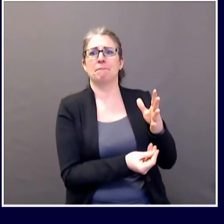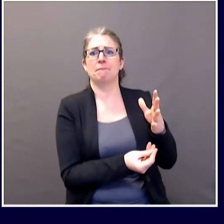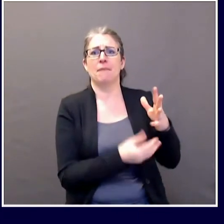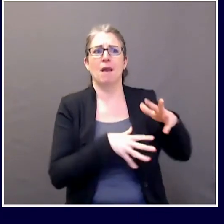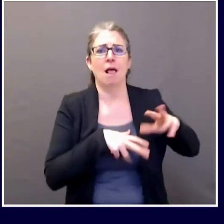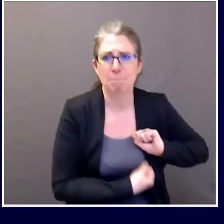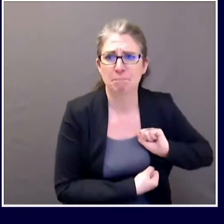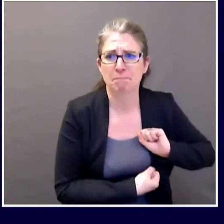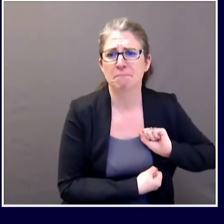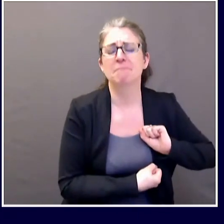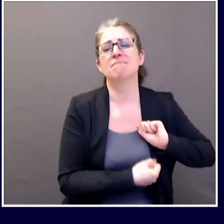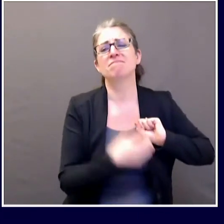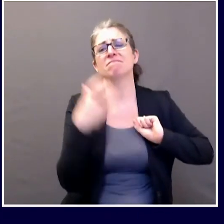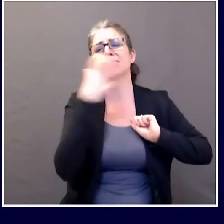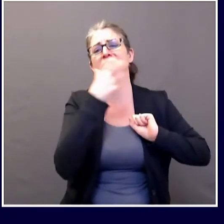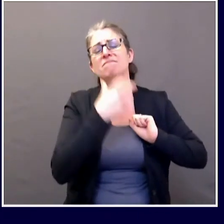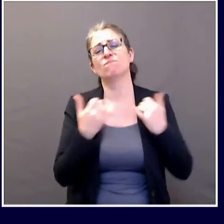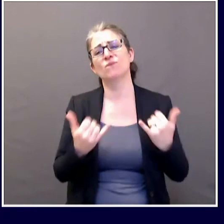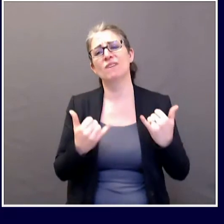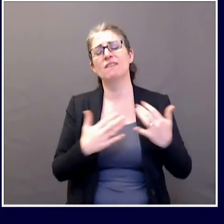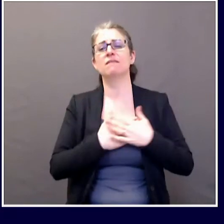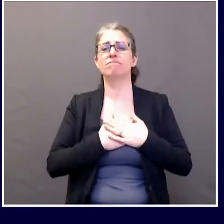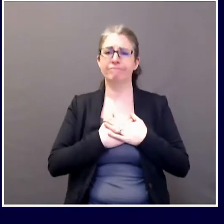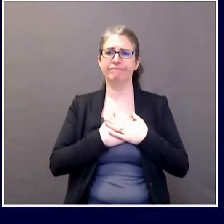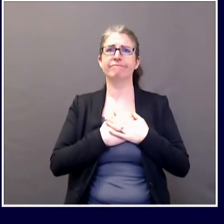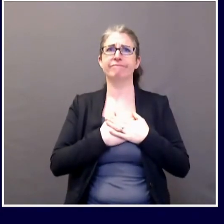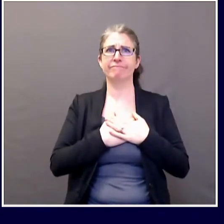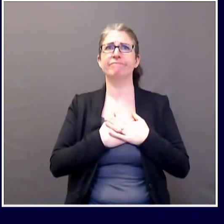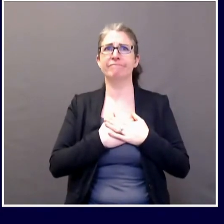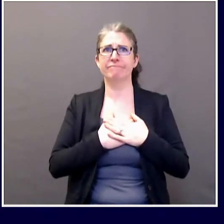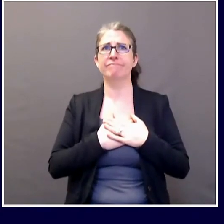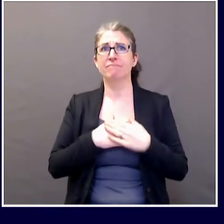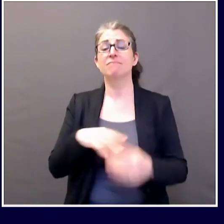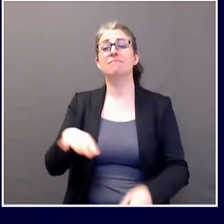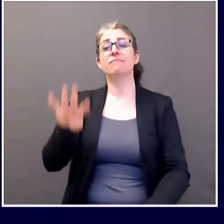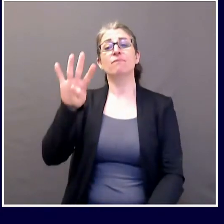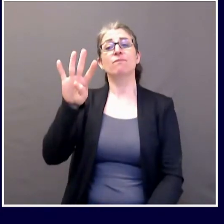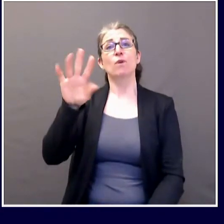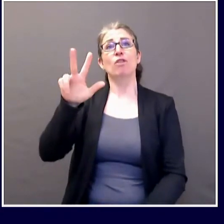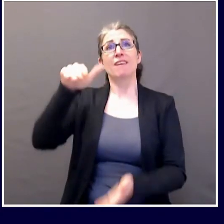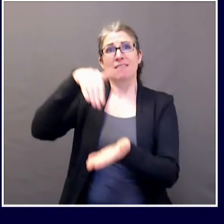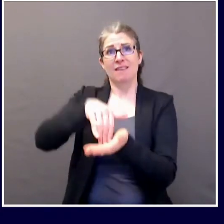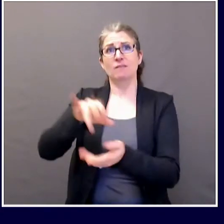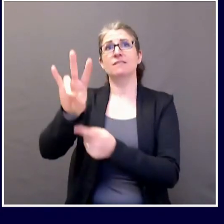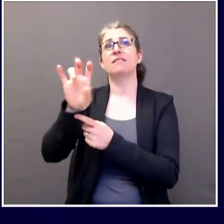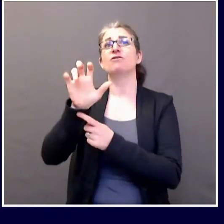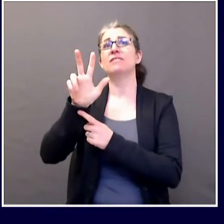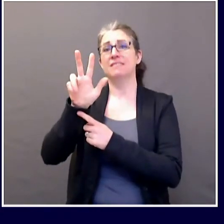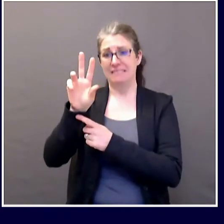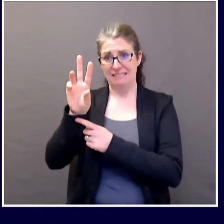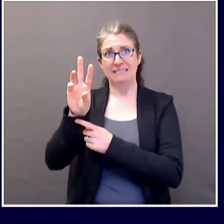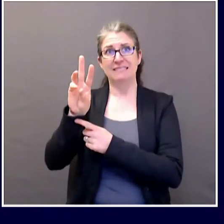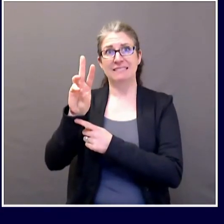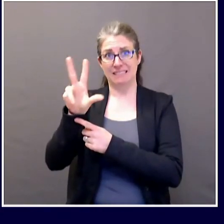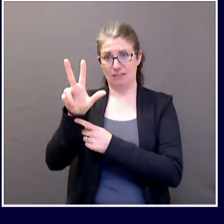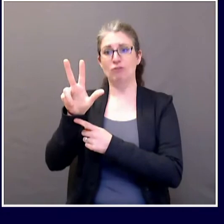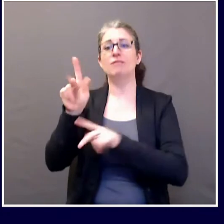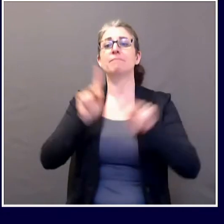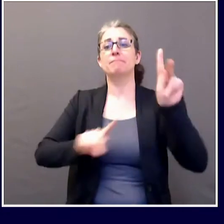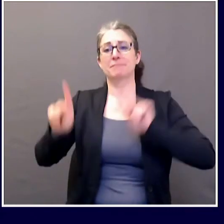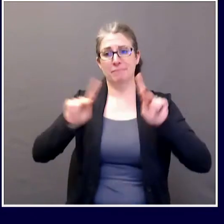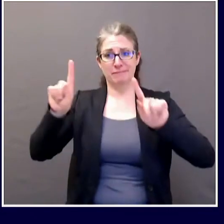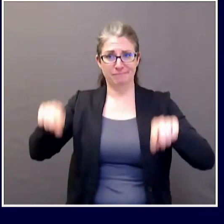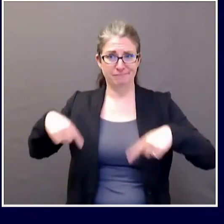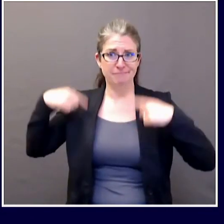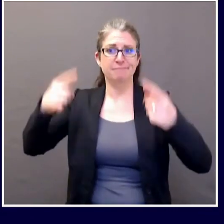43,736 cases of COVID-19, representing an increase of 142 cases since yesterday. Of